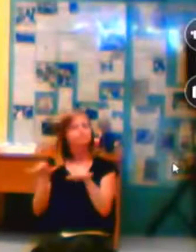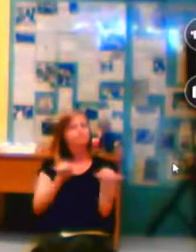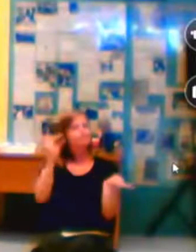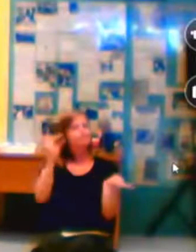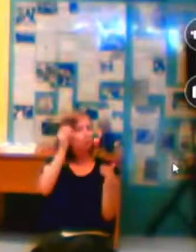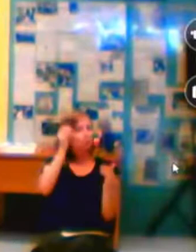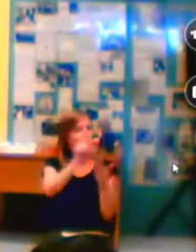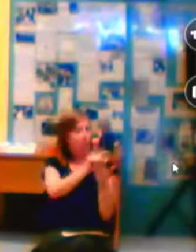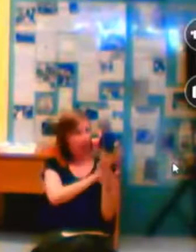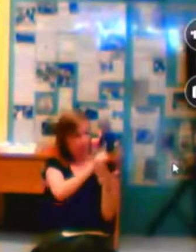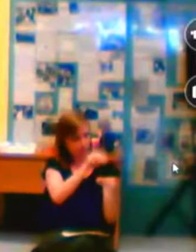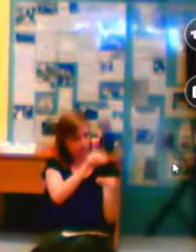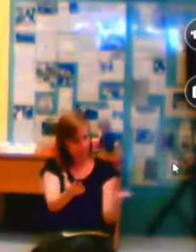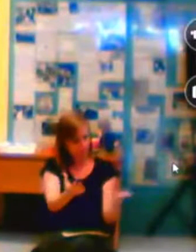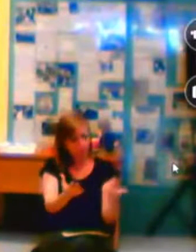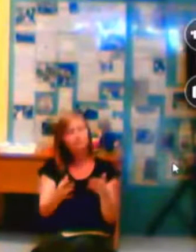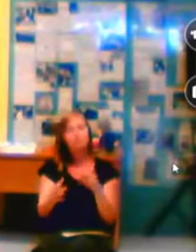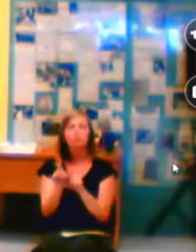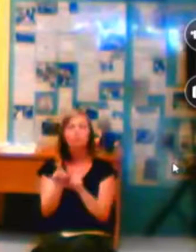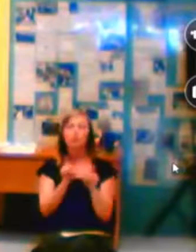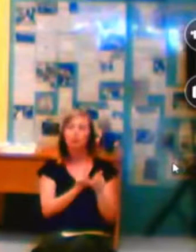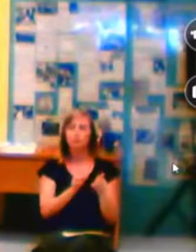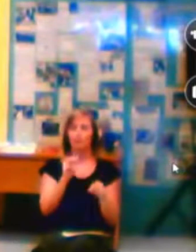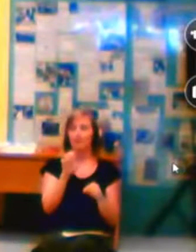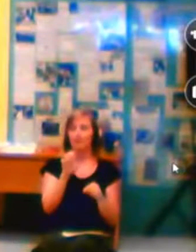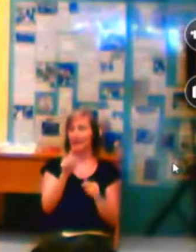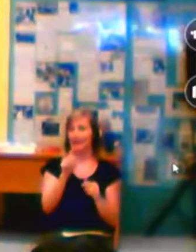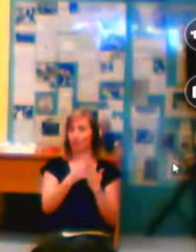people on Medicaid. The amendment